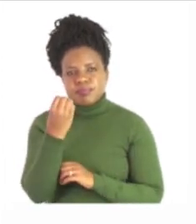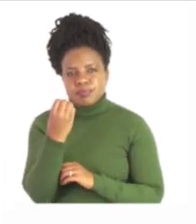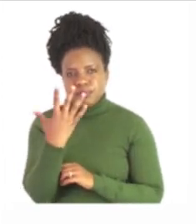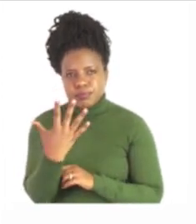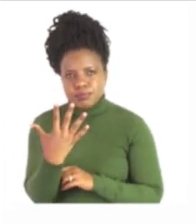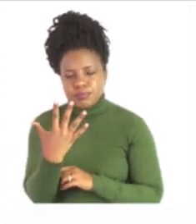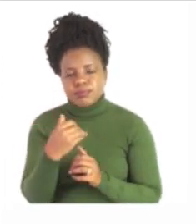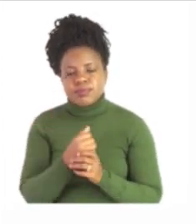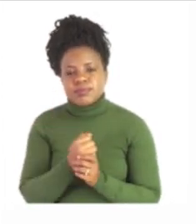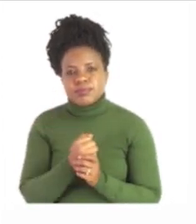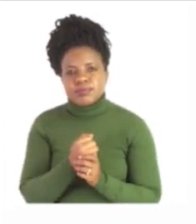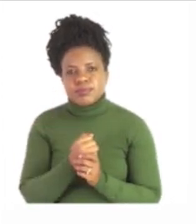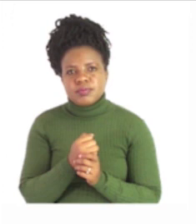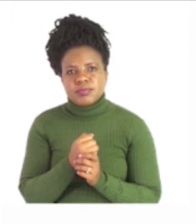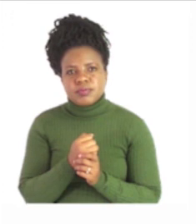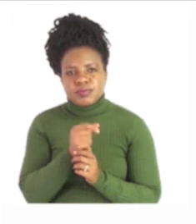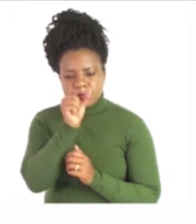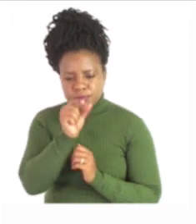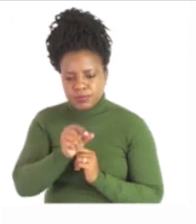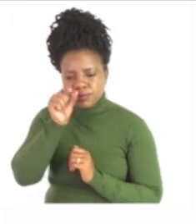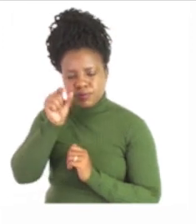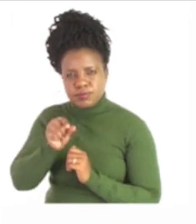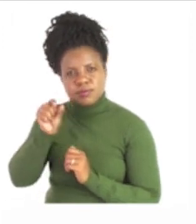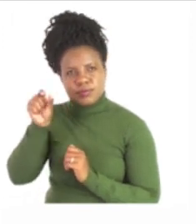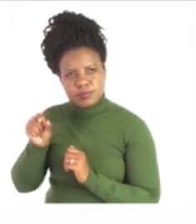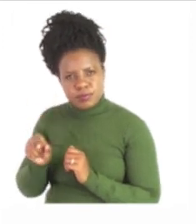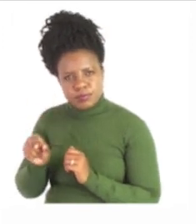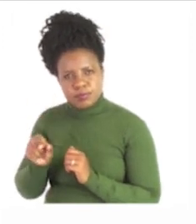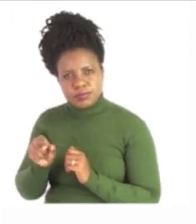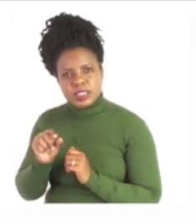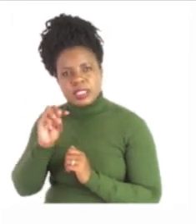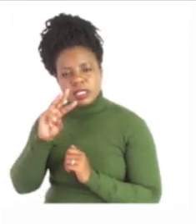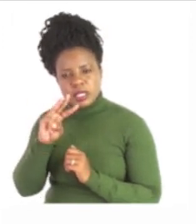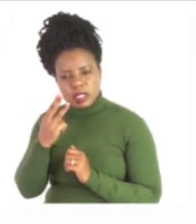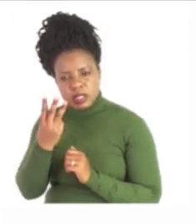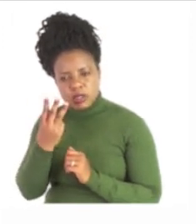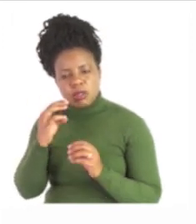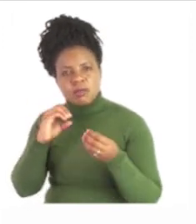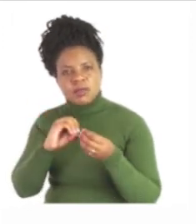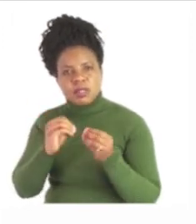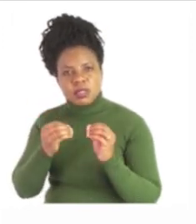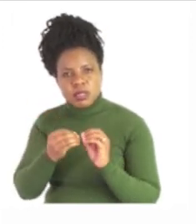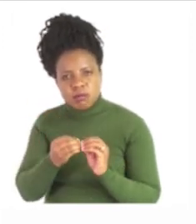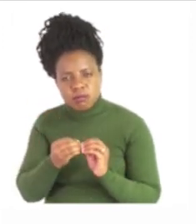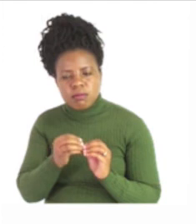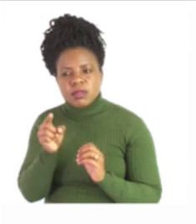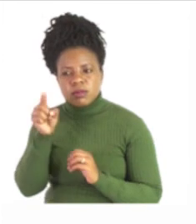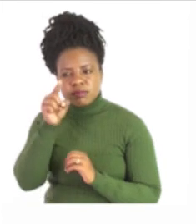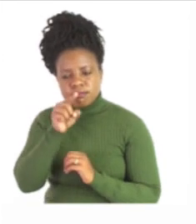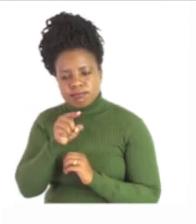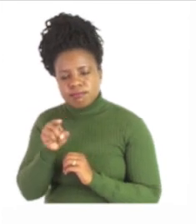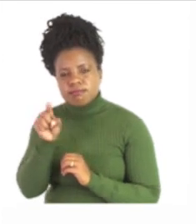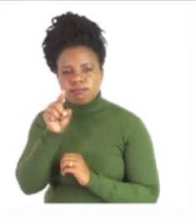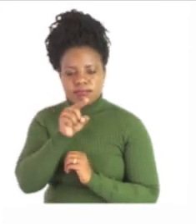there we have to circle all the cube numbers in the box below, or all the